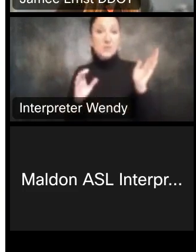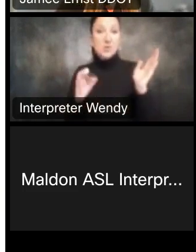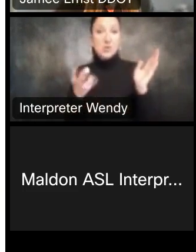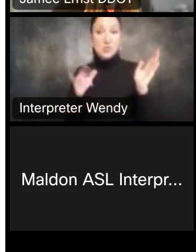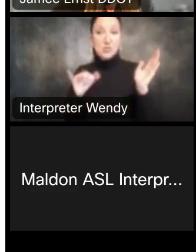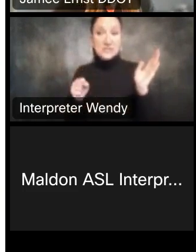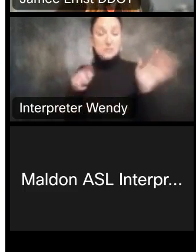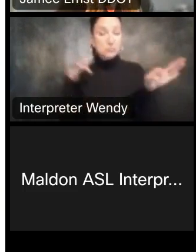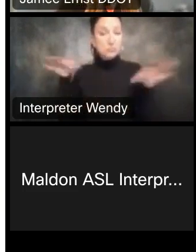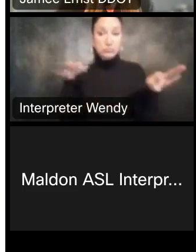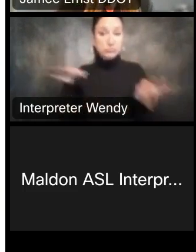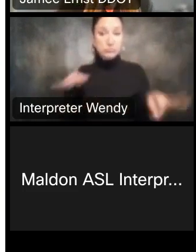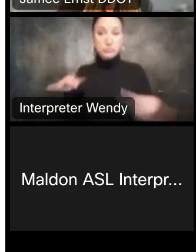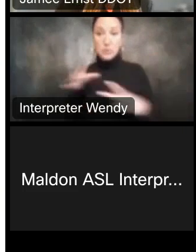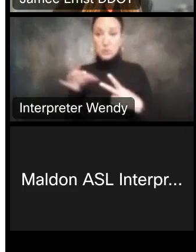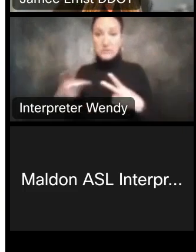design alternatives.